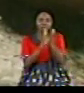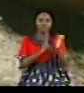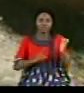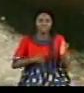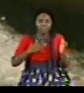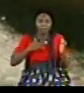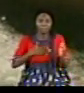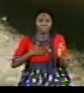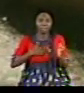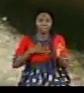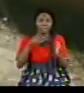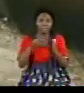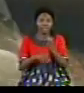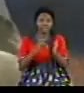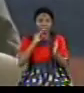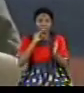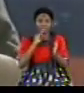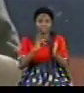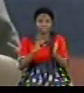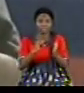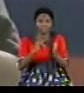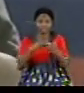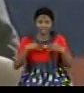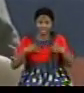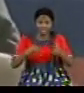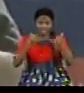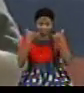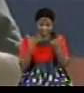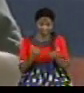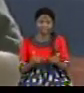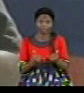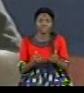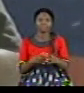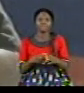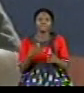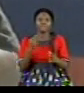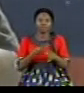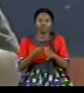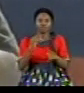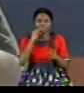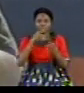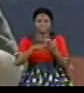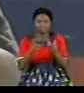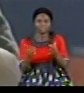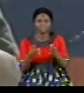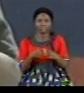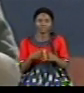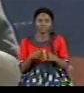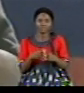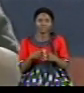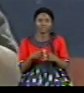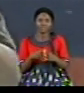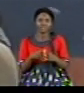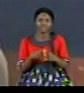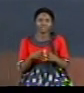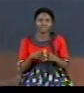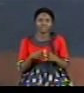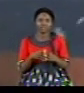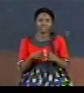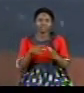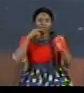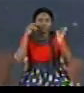now. The rise is gone. Then the surface is coming up small, small. Praise the